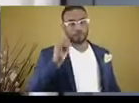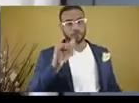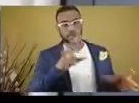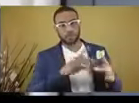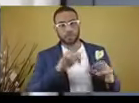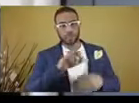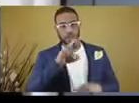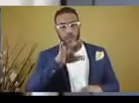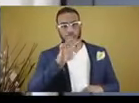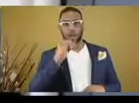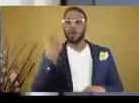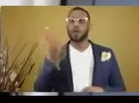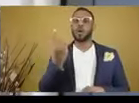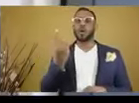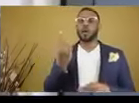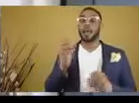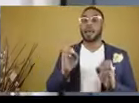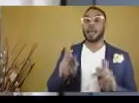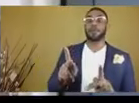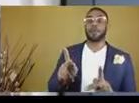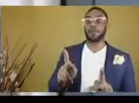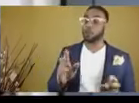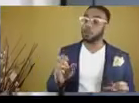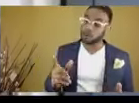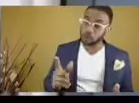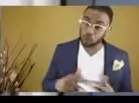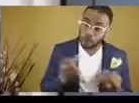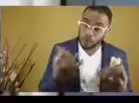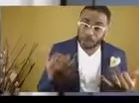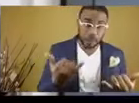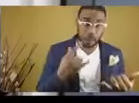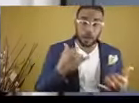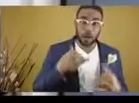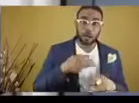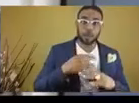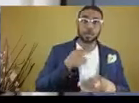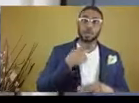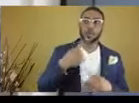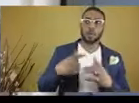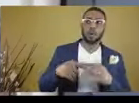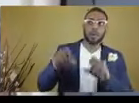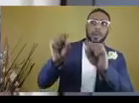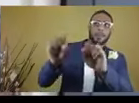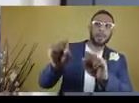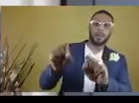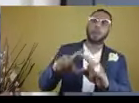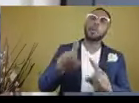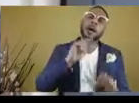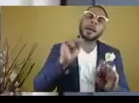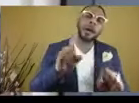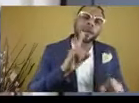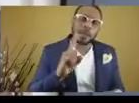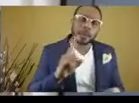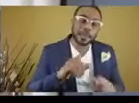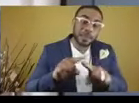crisis, there's always an opportunity. Too many today are restrained by what's possible. But what's possible